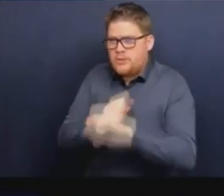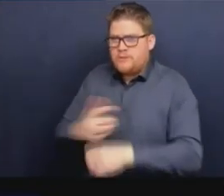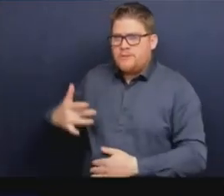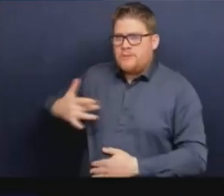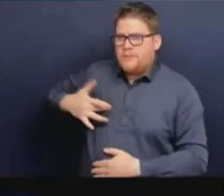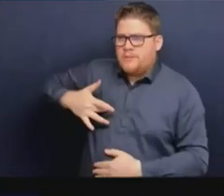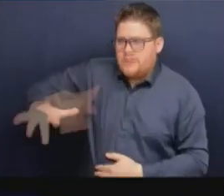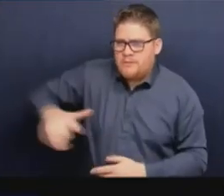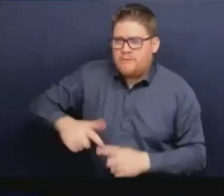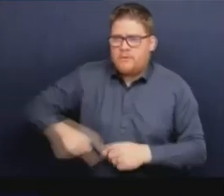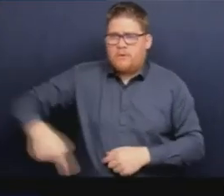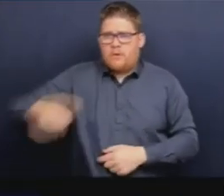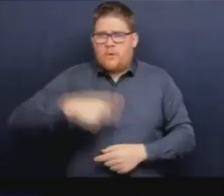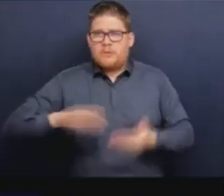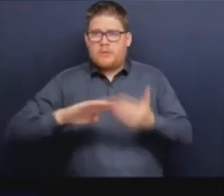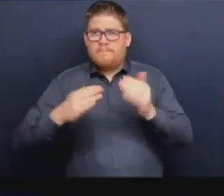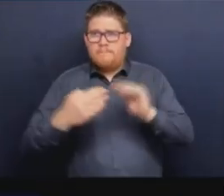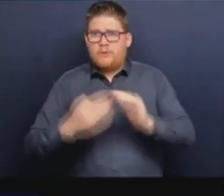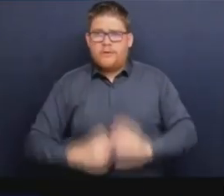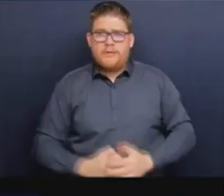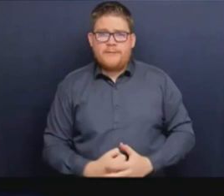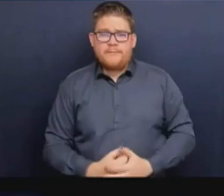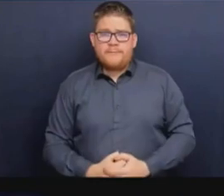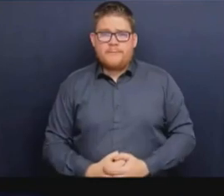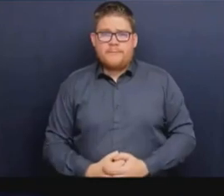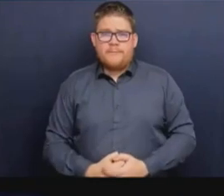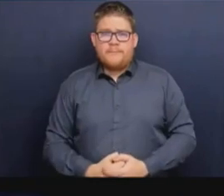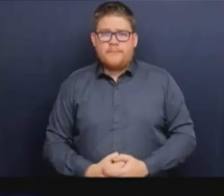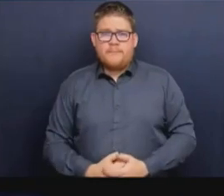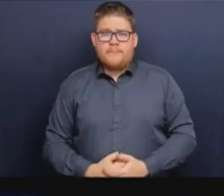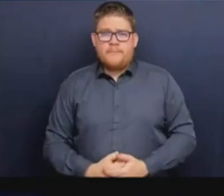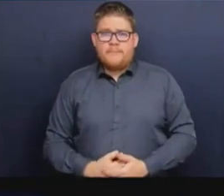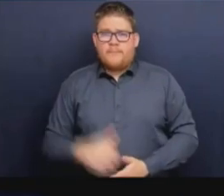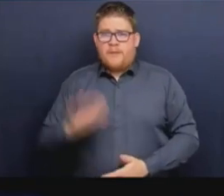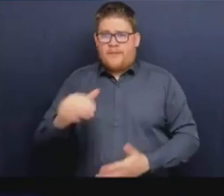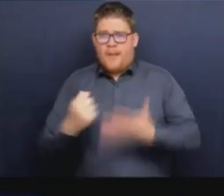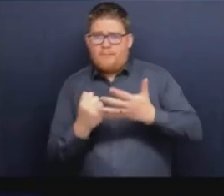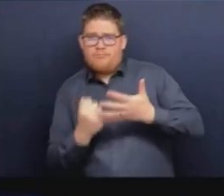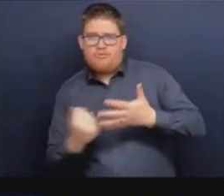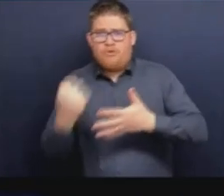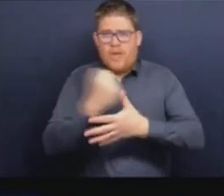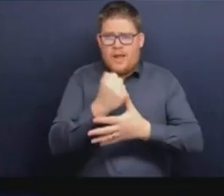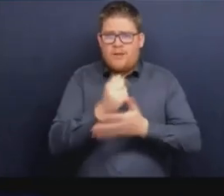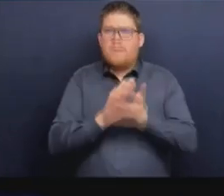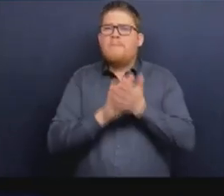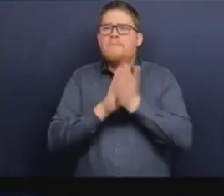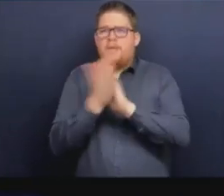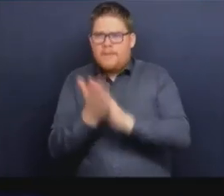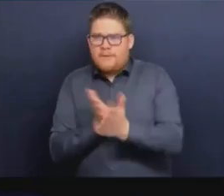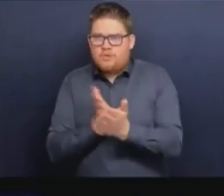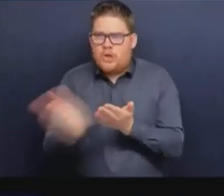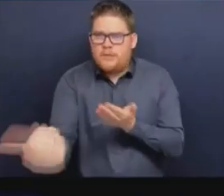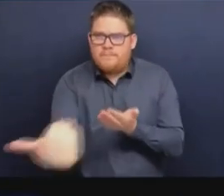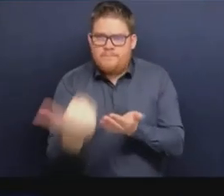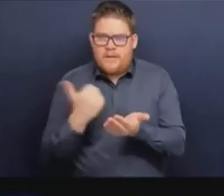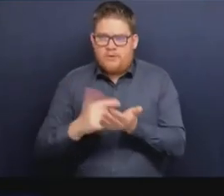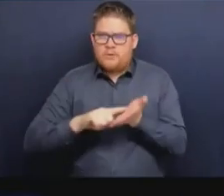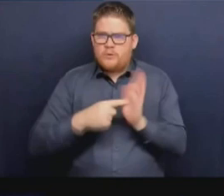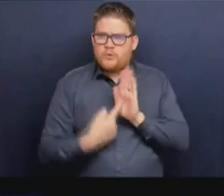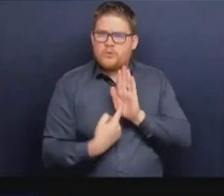the province to release statistics annually to show how data is being used. And it